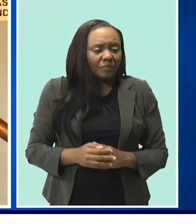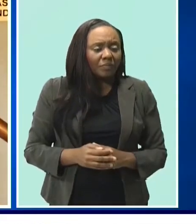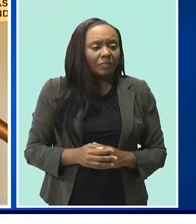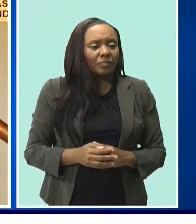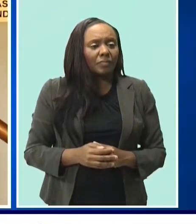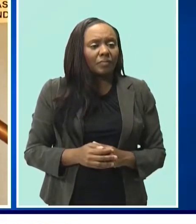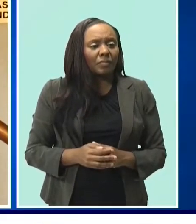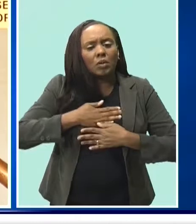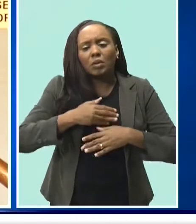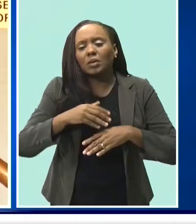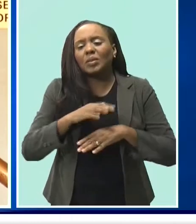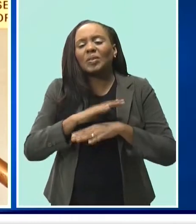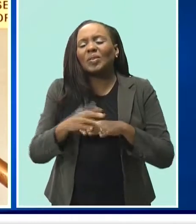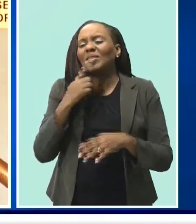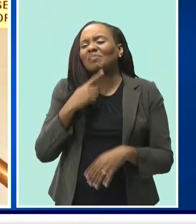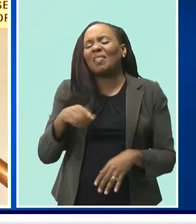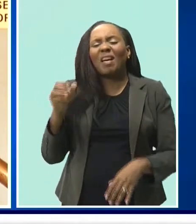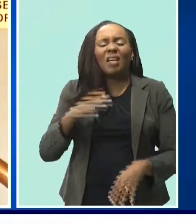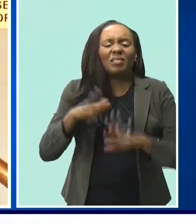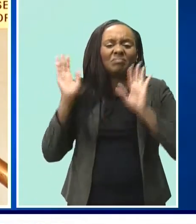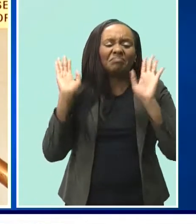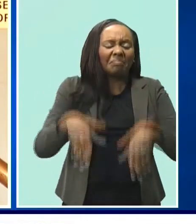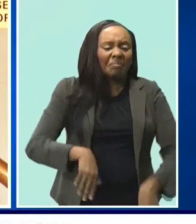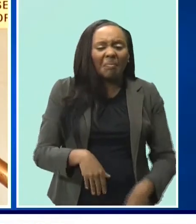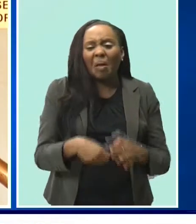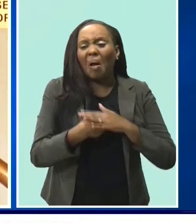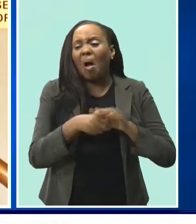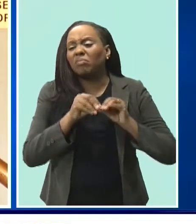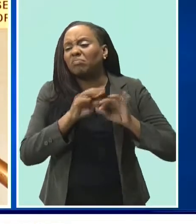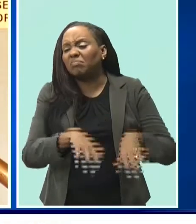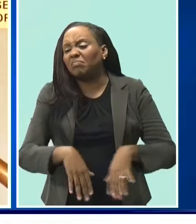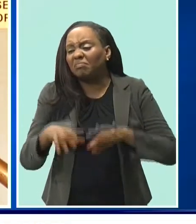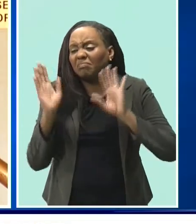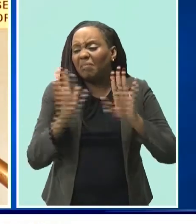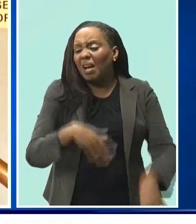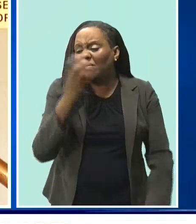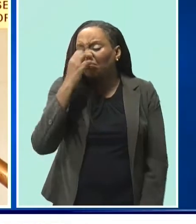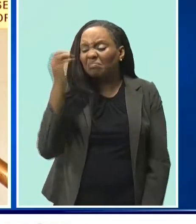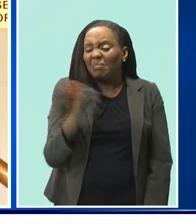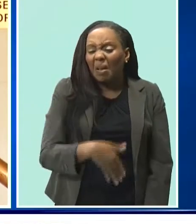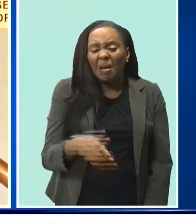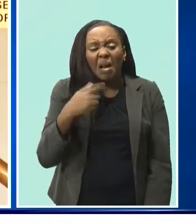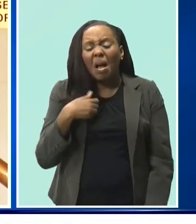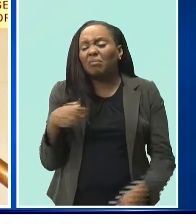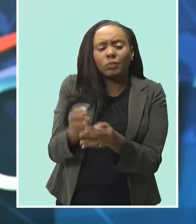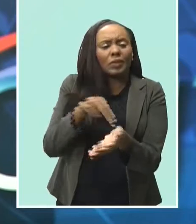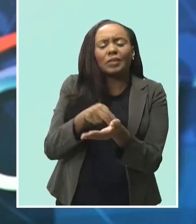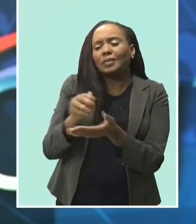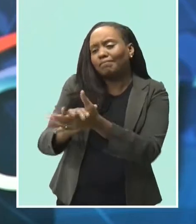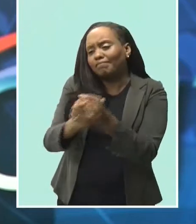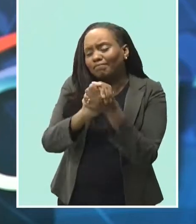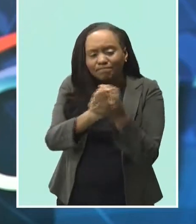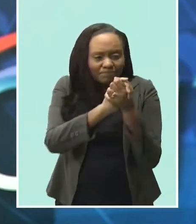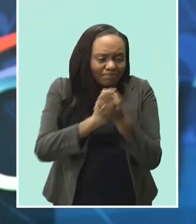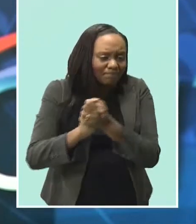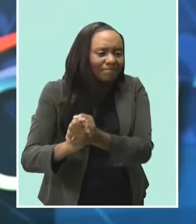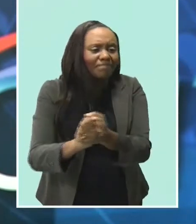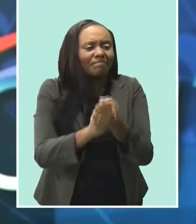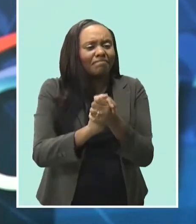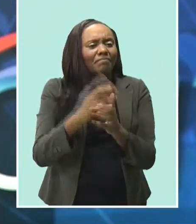that as a critical part of that process, it was determined that the best interest of the country would be served by having